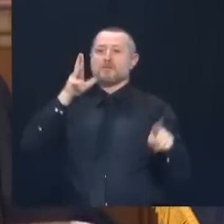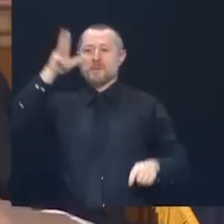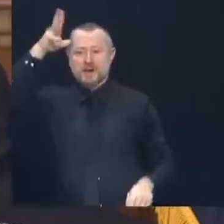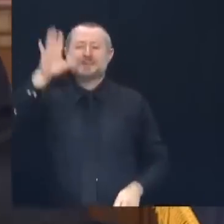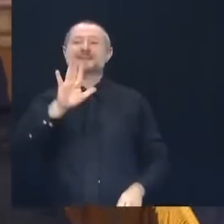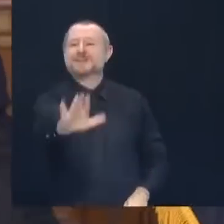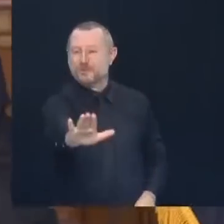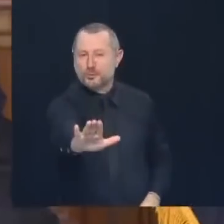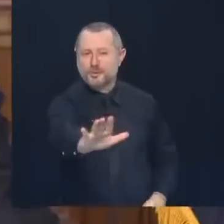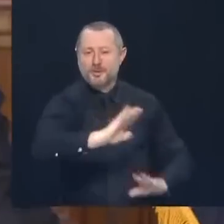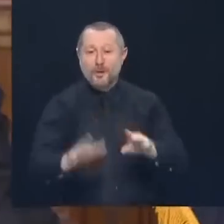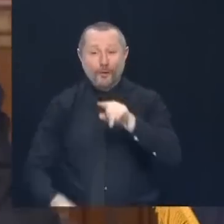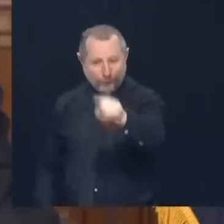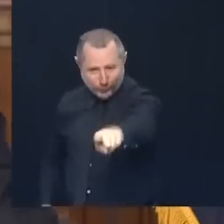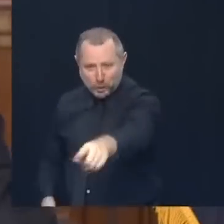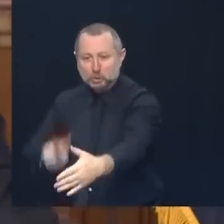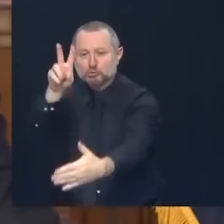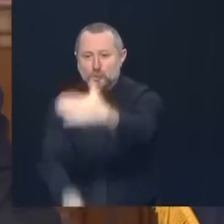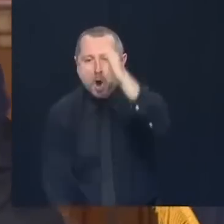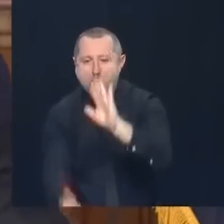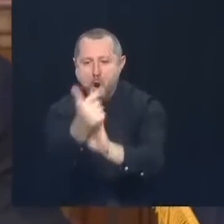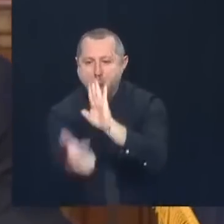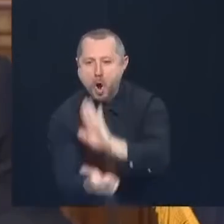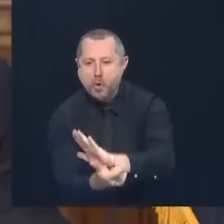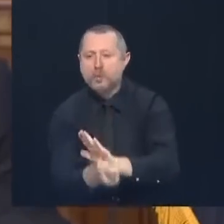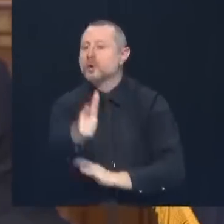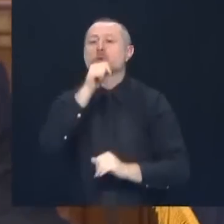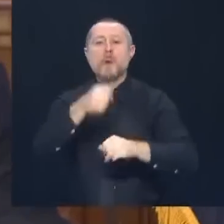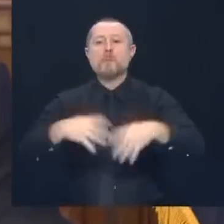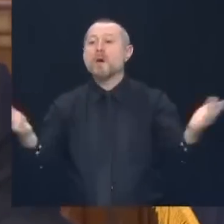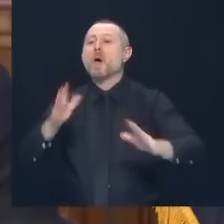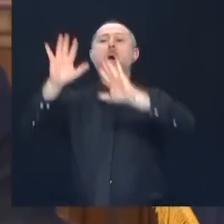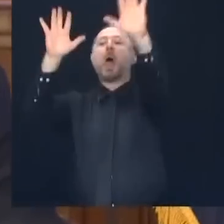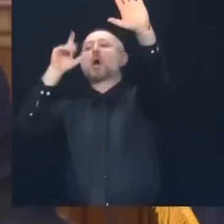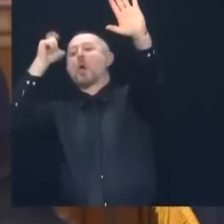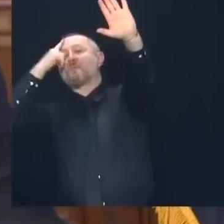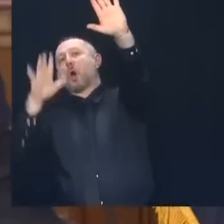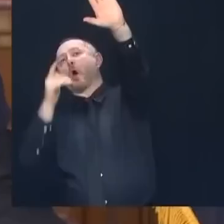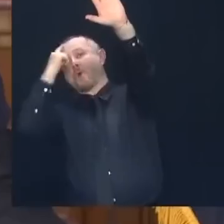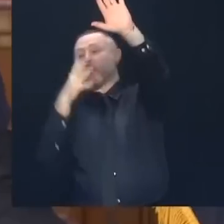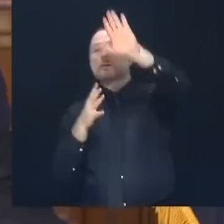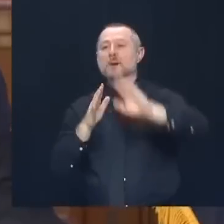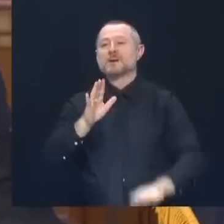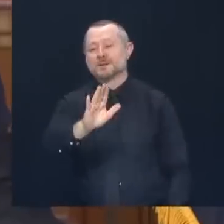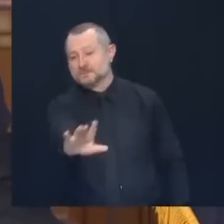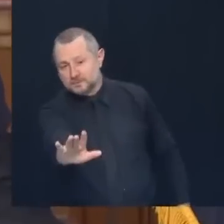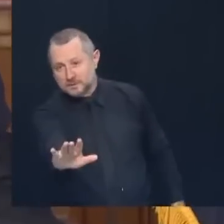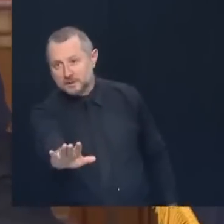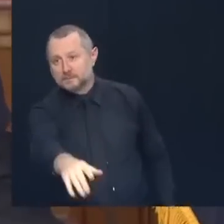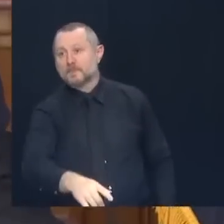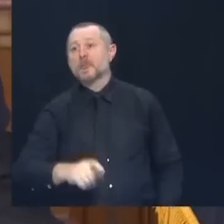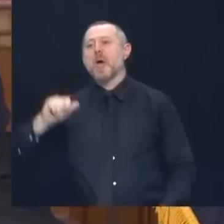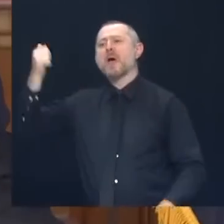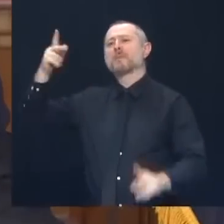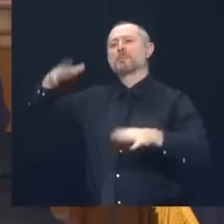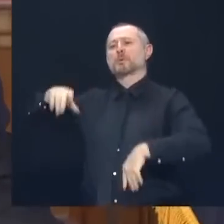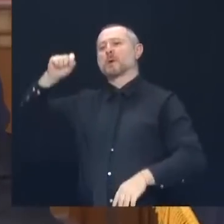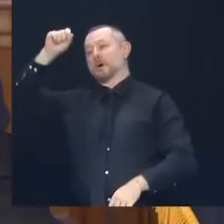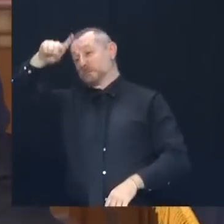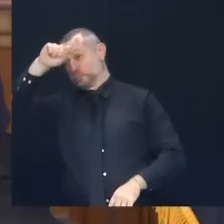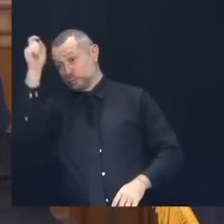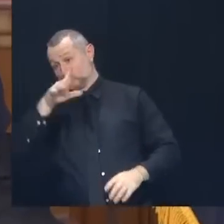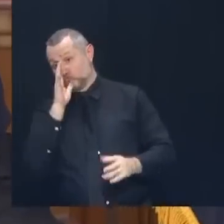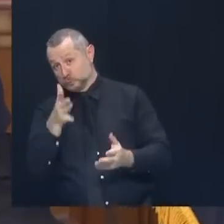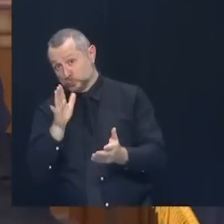confused as well. Read the law, and you won't be confused. But Governor, Go ahead. following Jimmy's question, are the schools going to be open tomorrow?